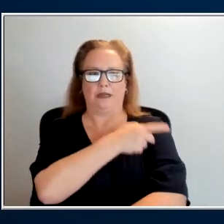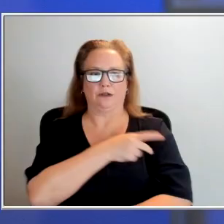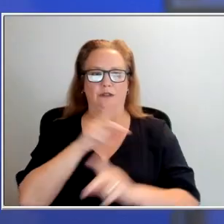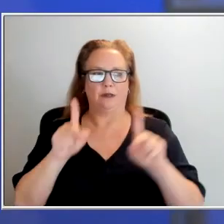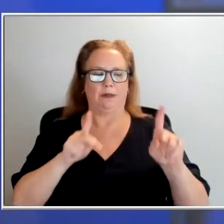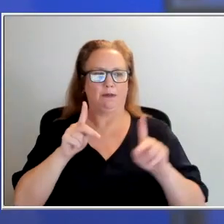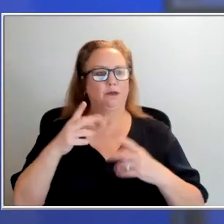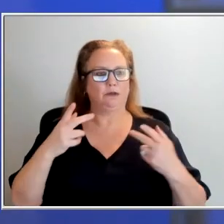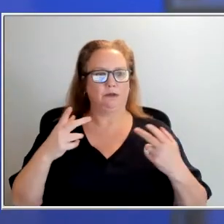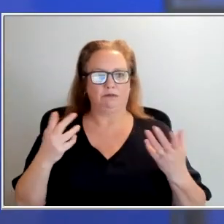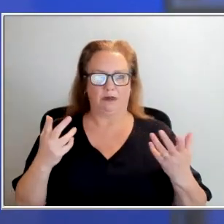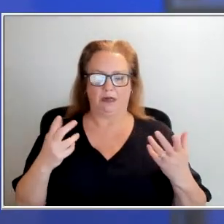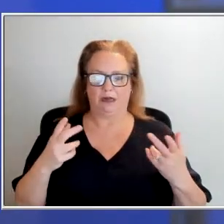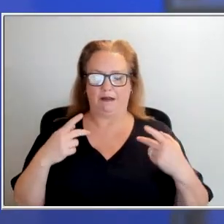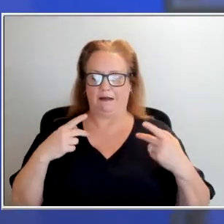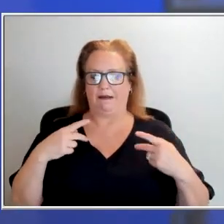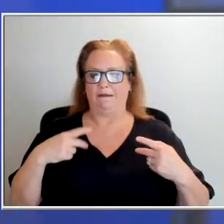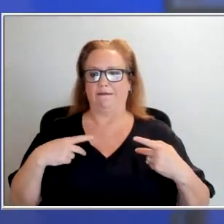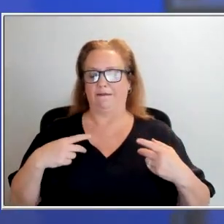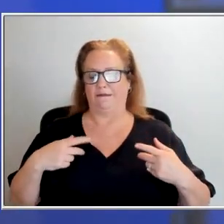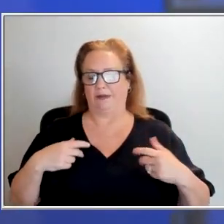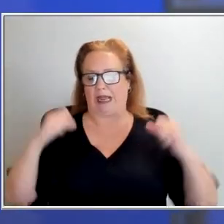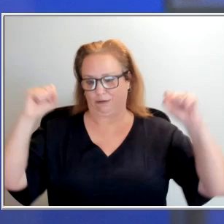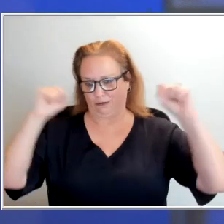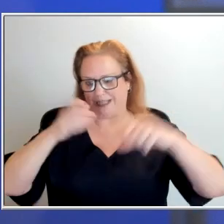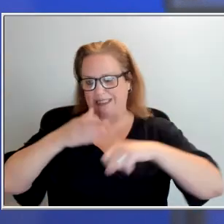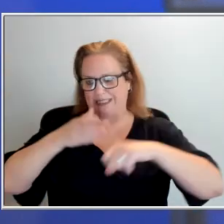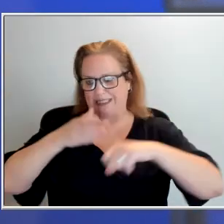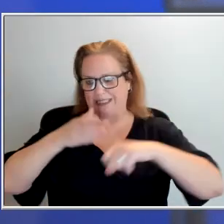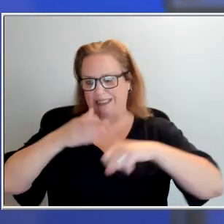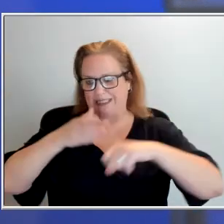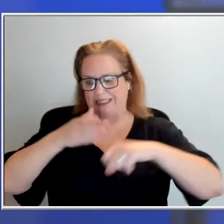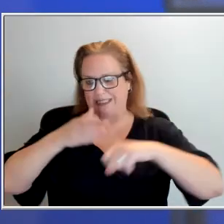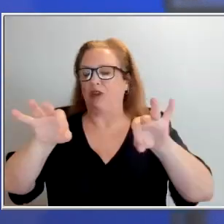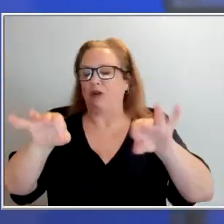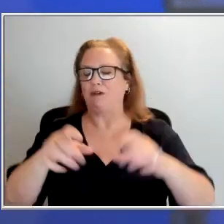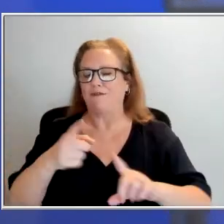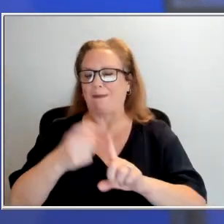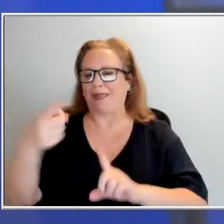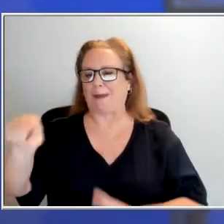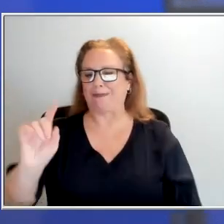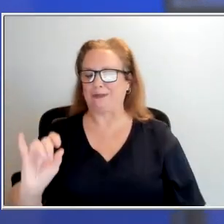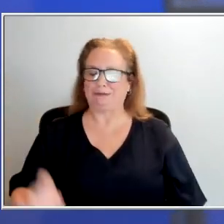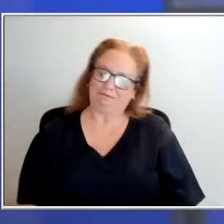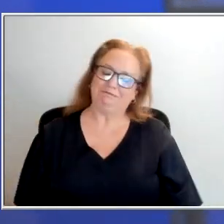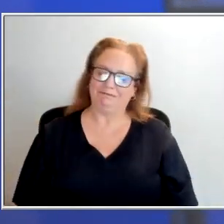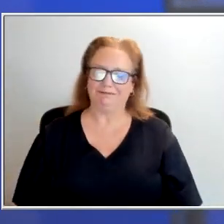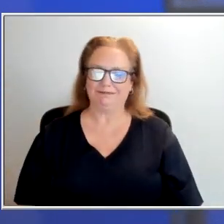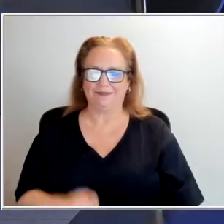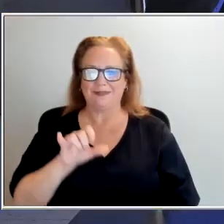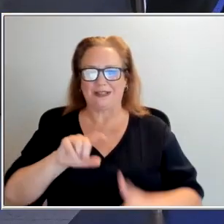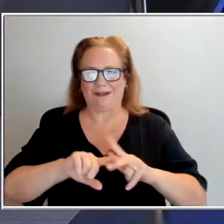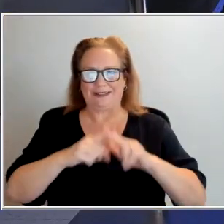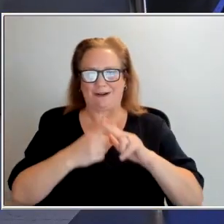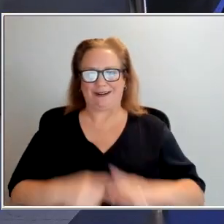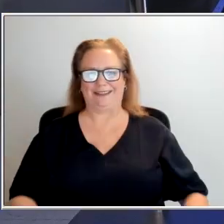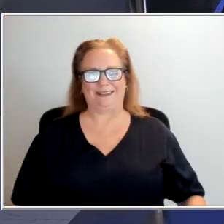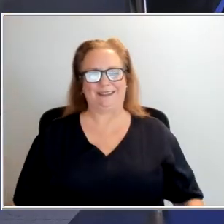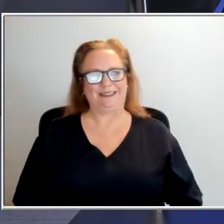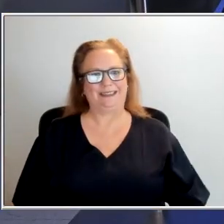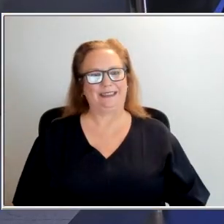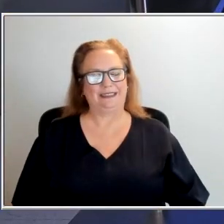physical fitness afterwards, and picked up some things from them. So that's kind of how I got started. That's awesome. And the working